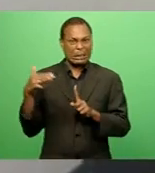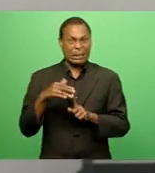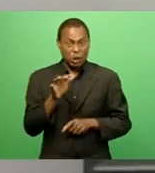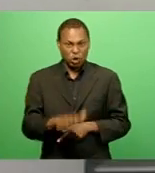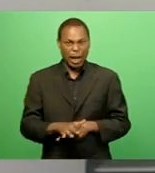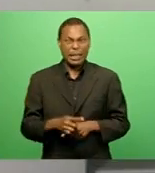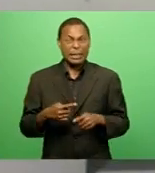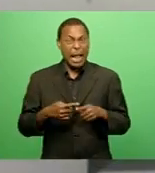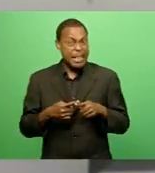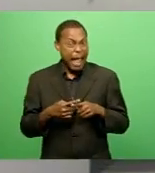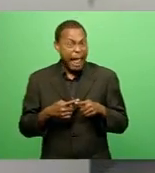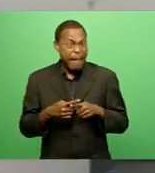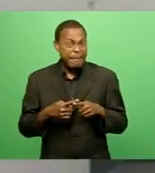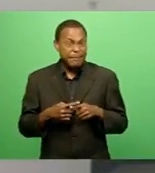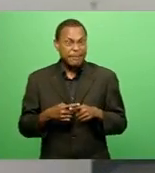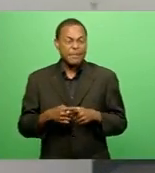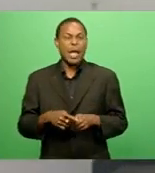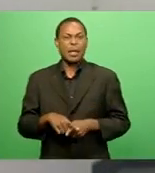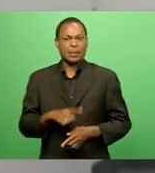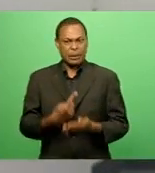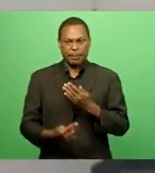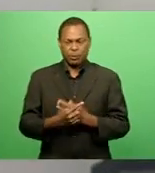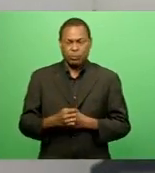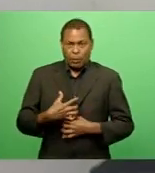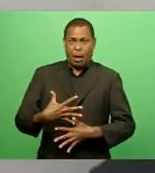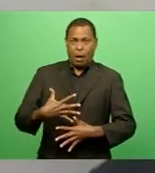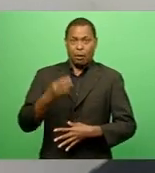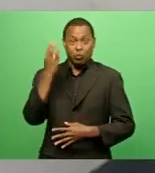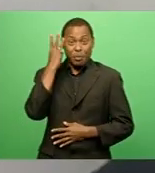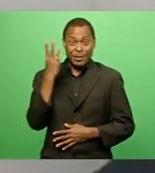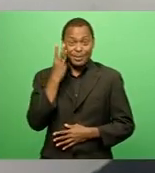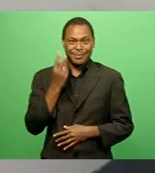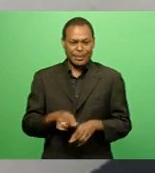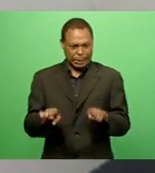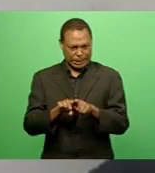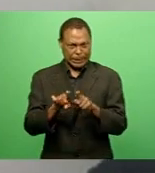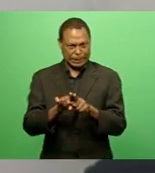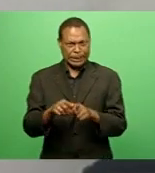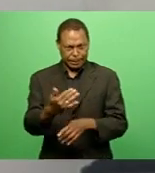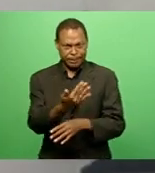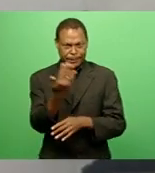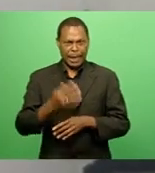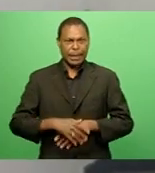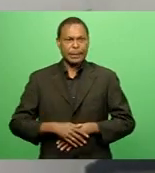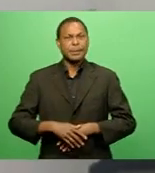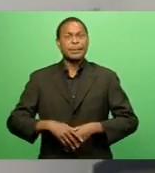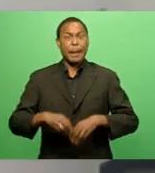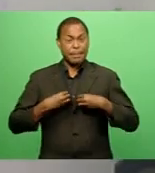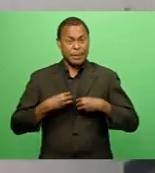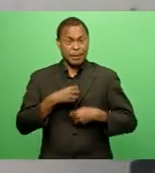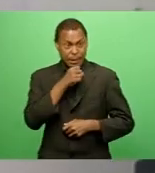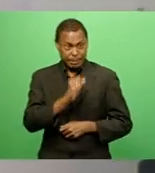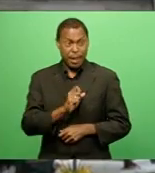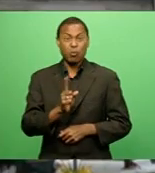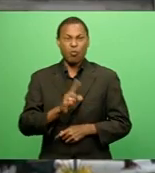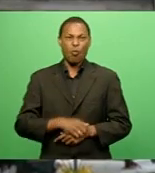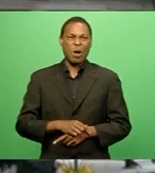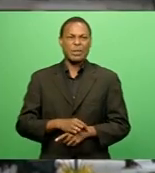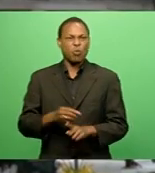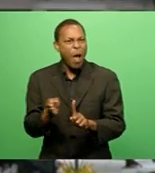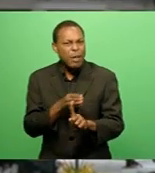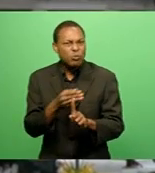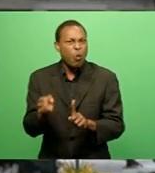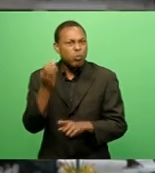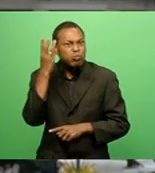with a knife and caused alarm to the woman. On the same day, the businessman is alleged to have indecently assaulted the